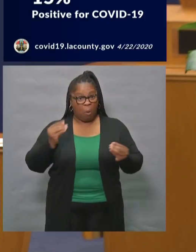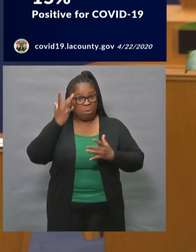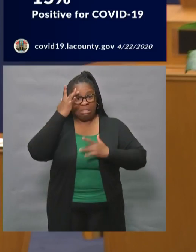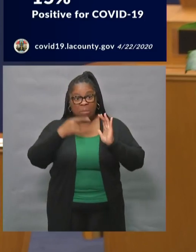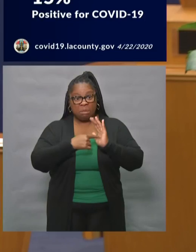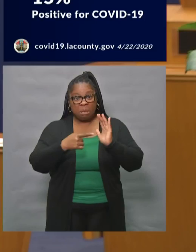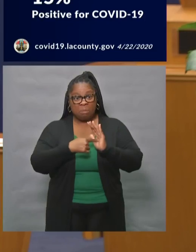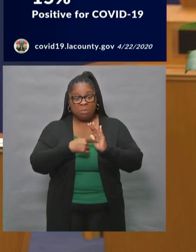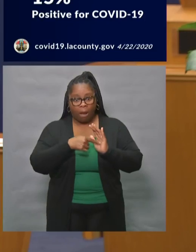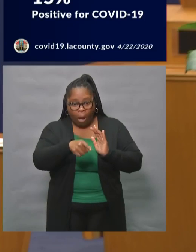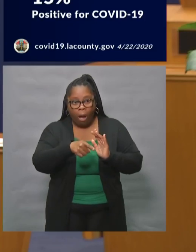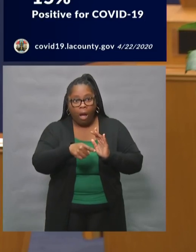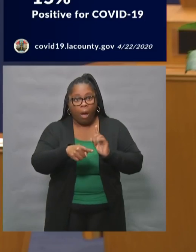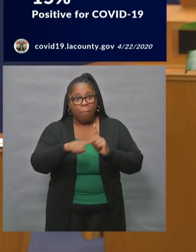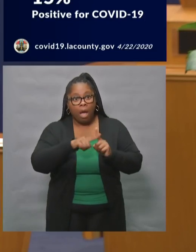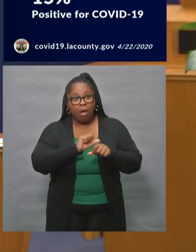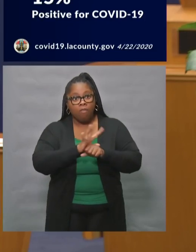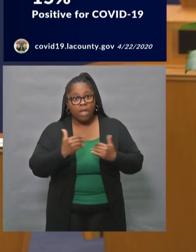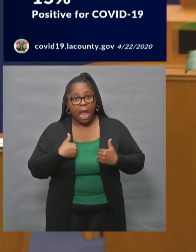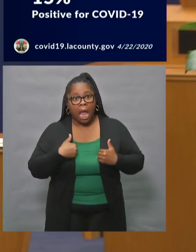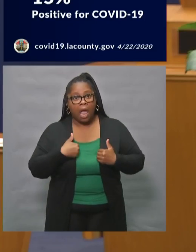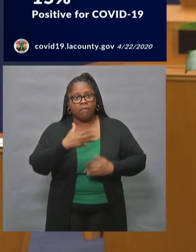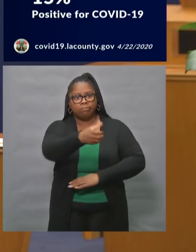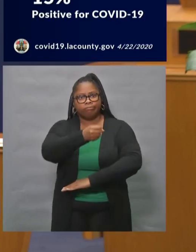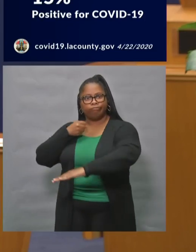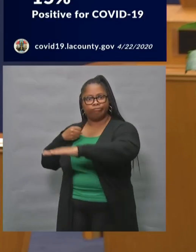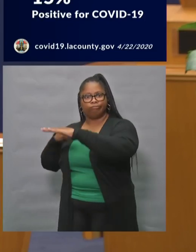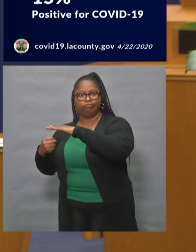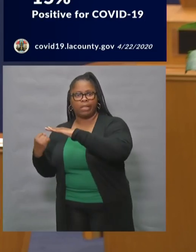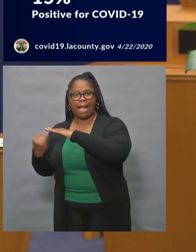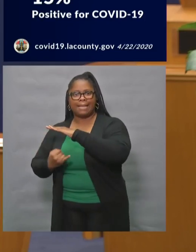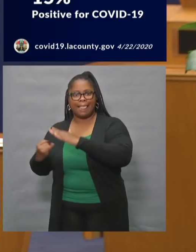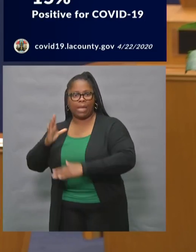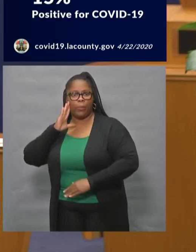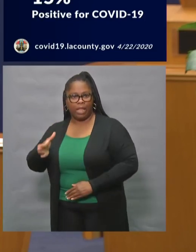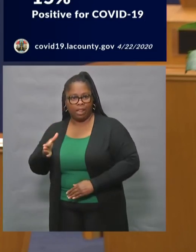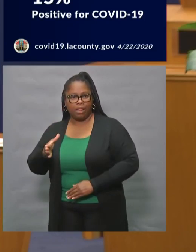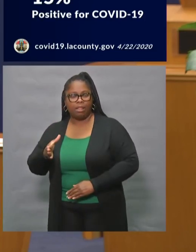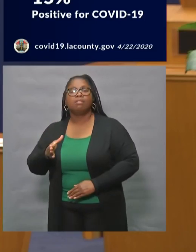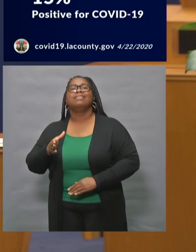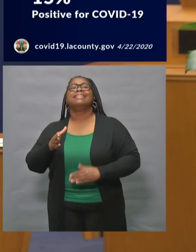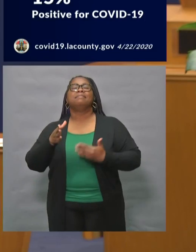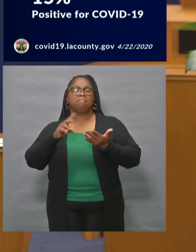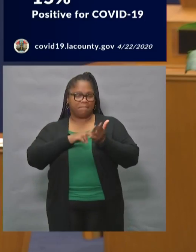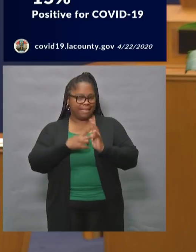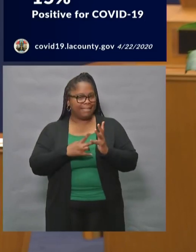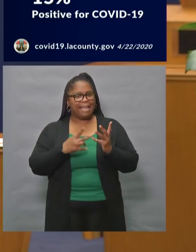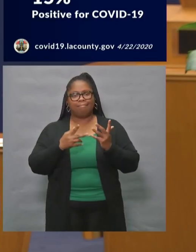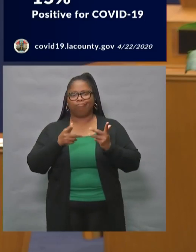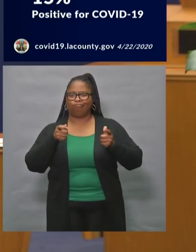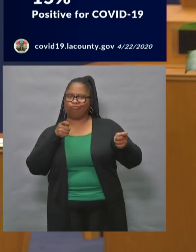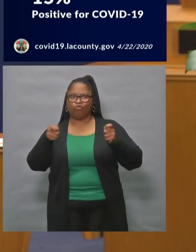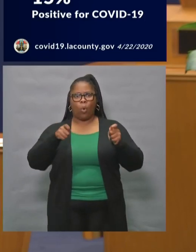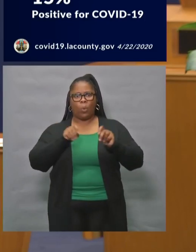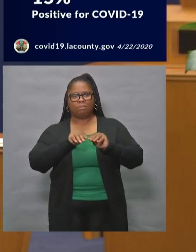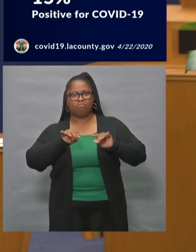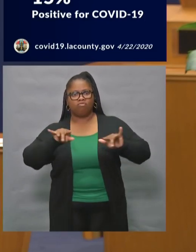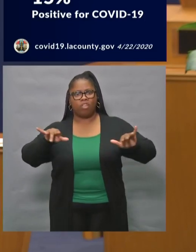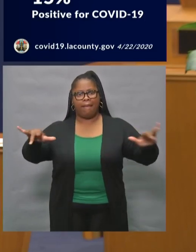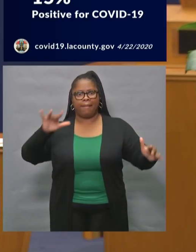others, even when they're not sick. And we know that this will help prevent the spread of the virus among these most